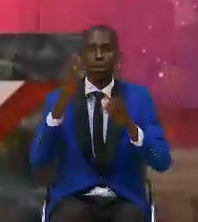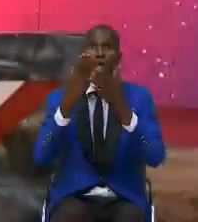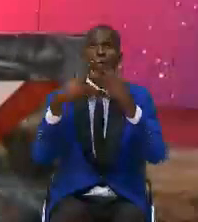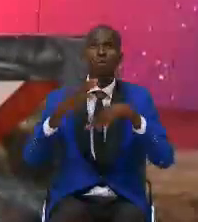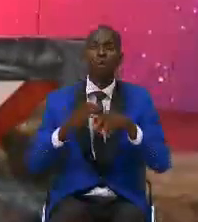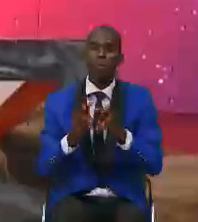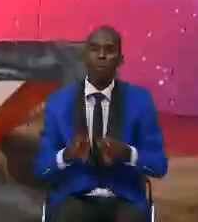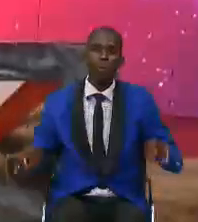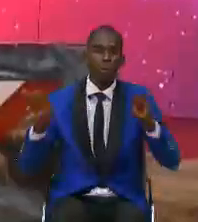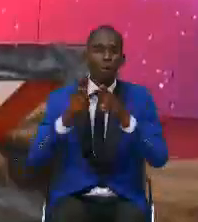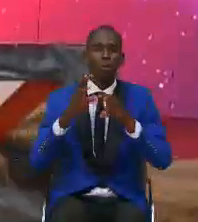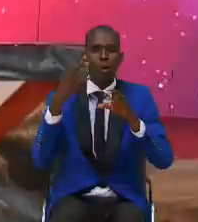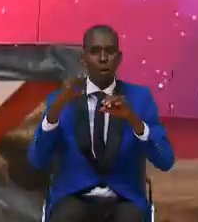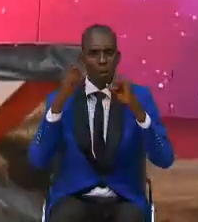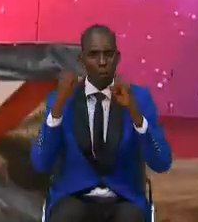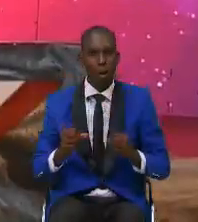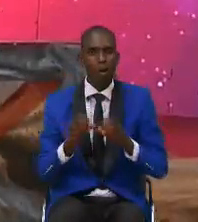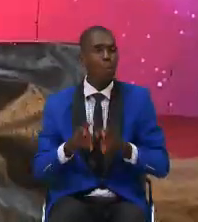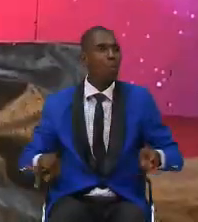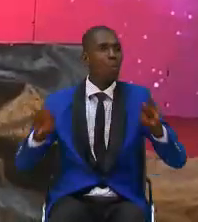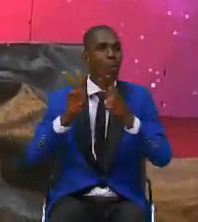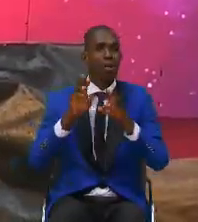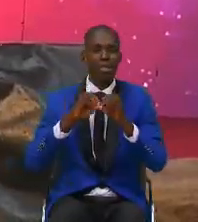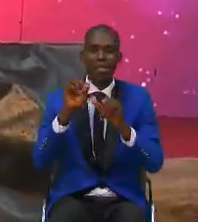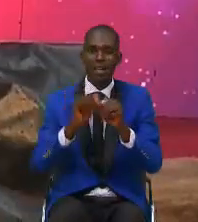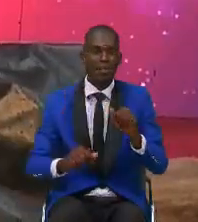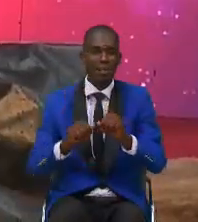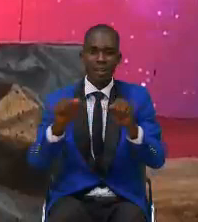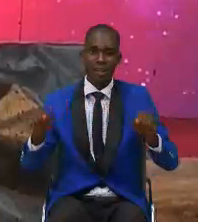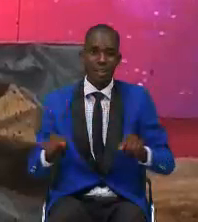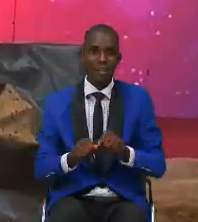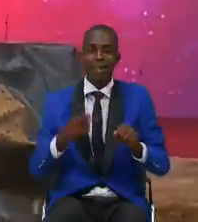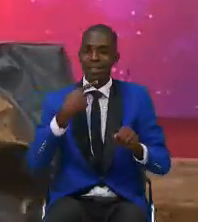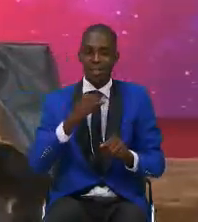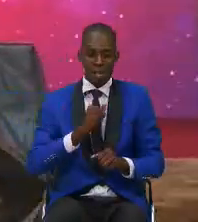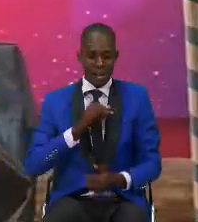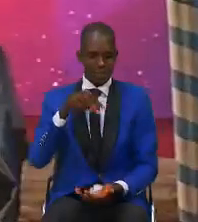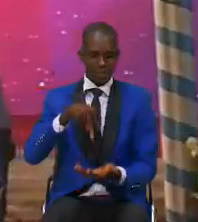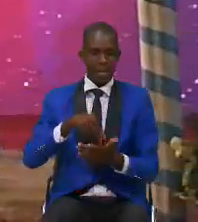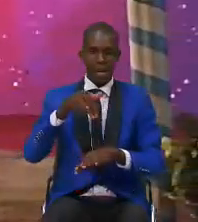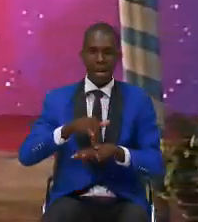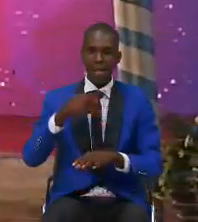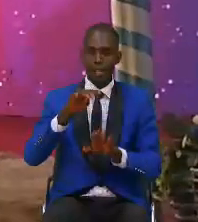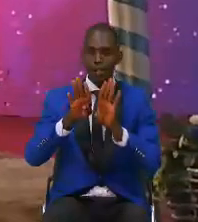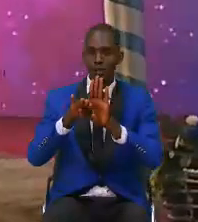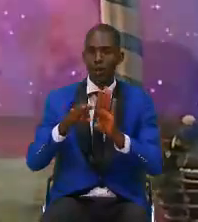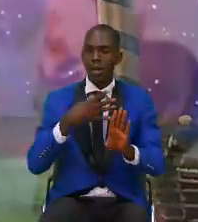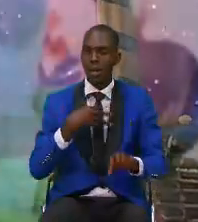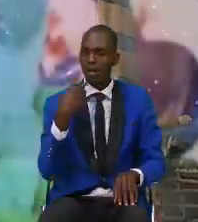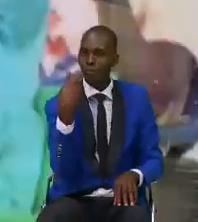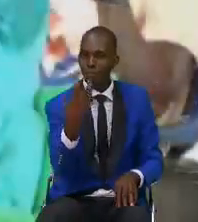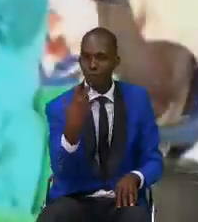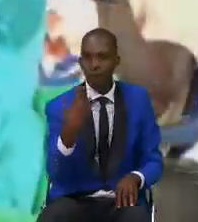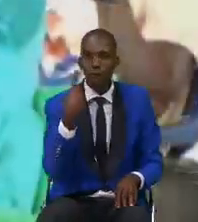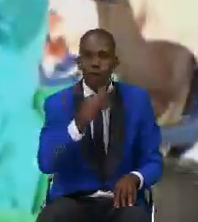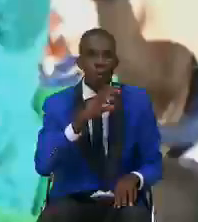He's worthy of power. He's worthy in every area. And when he says, I stand at your door and